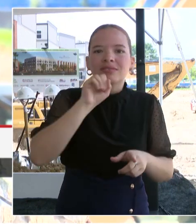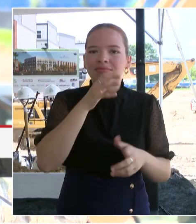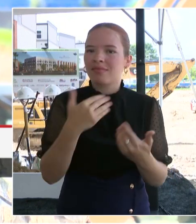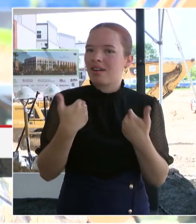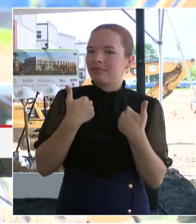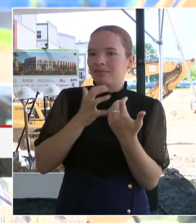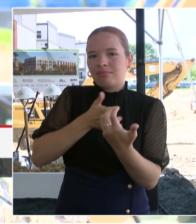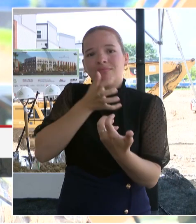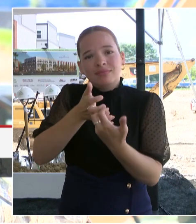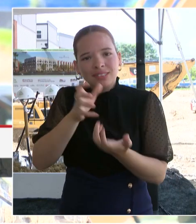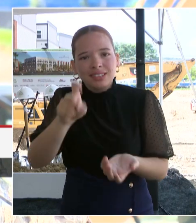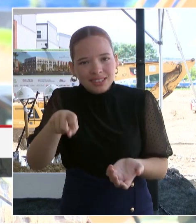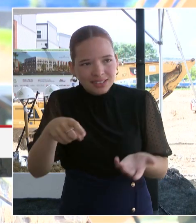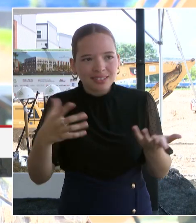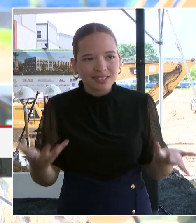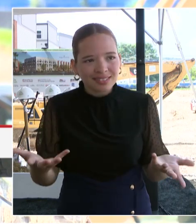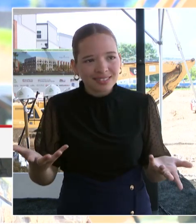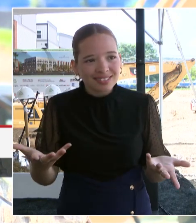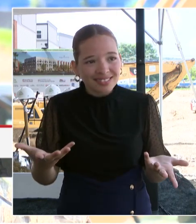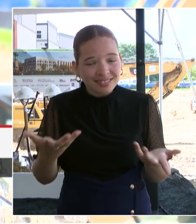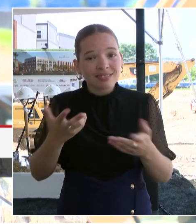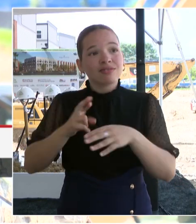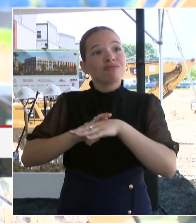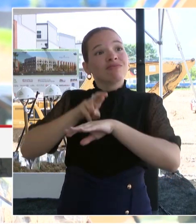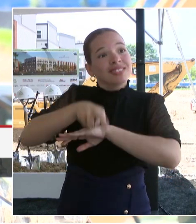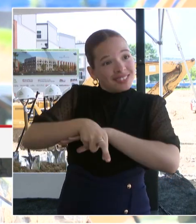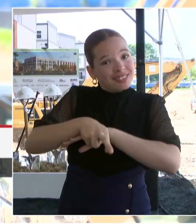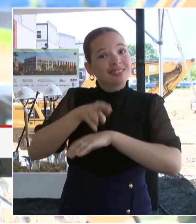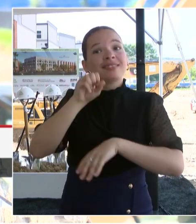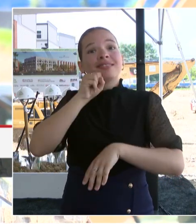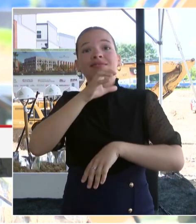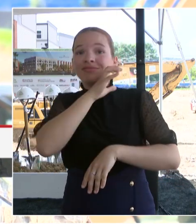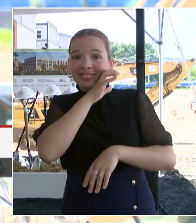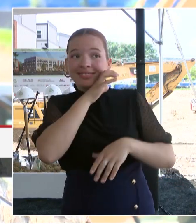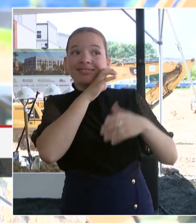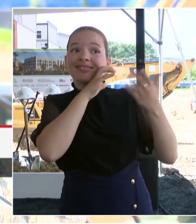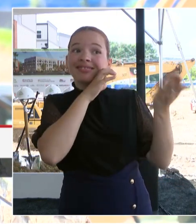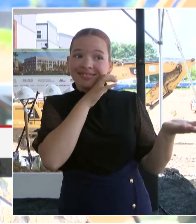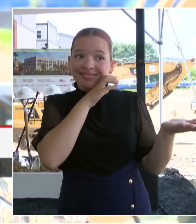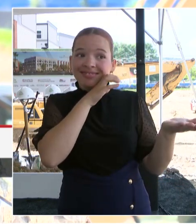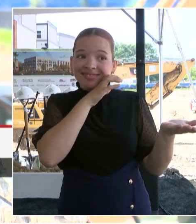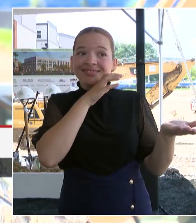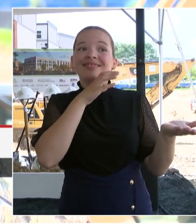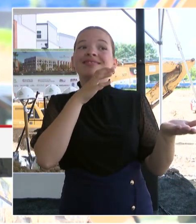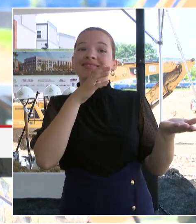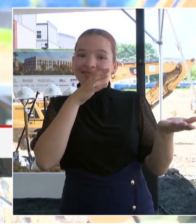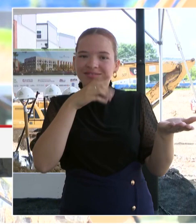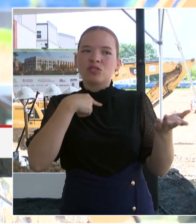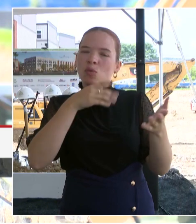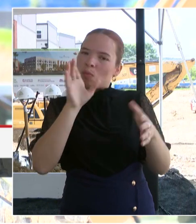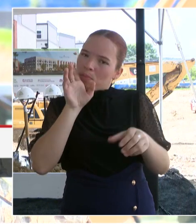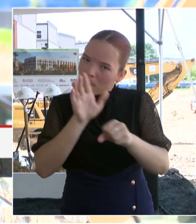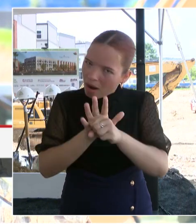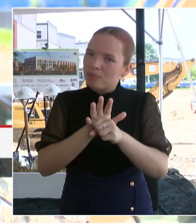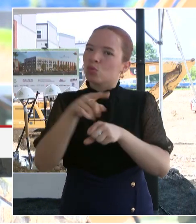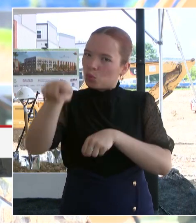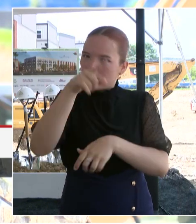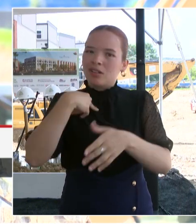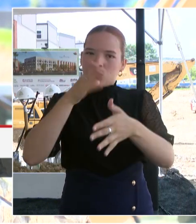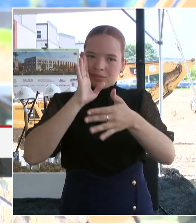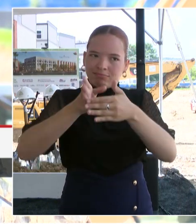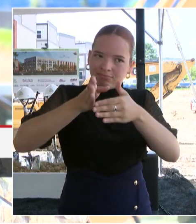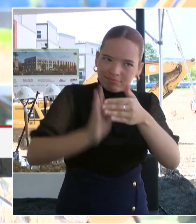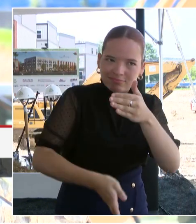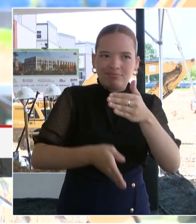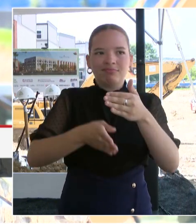Riggs Crossing senior residents will help us fulfill a sacred promise to our seniors who have given so much to our city and